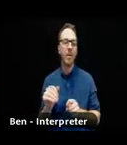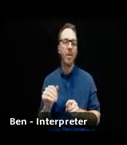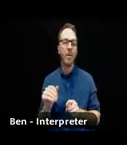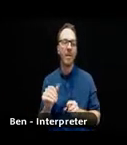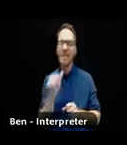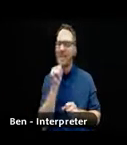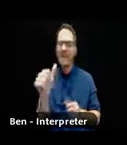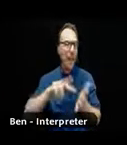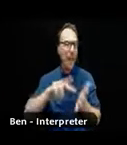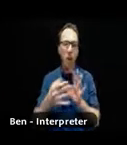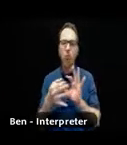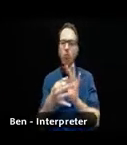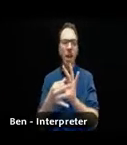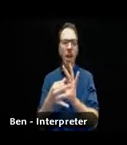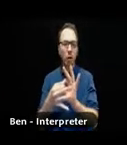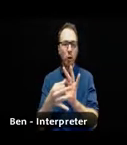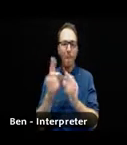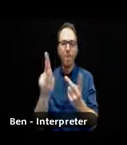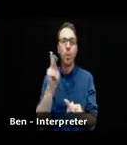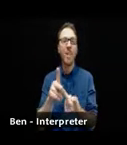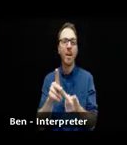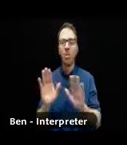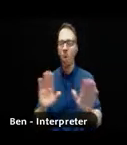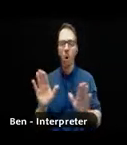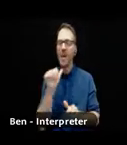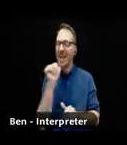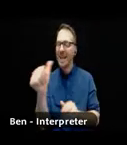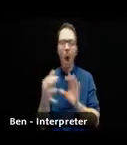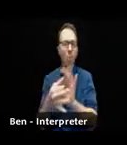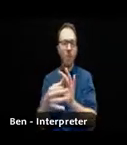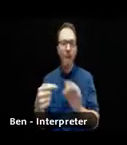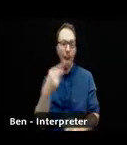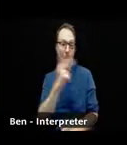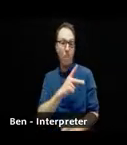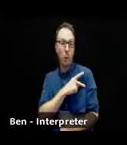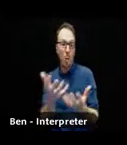that their relationships are perfect. They're not the relationship I personally would want,